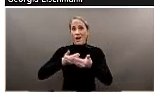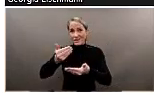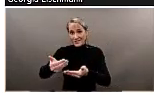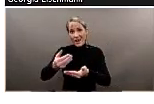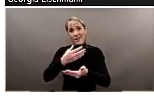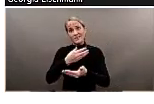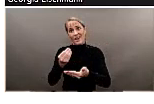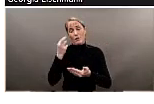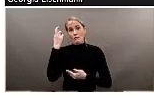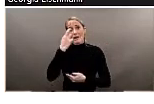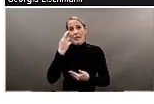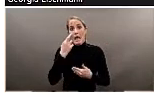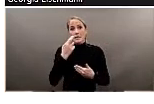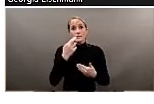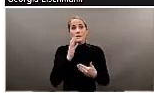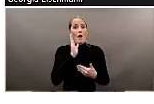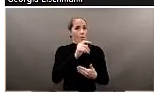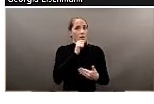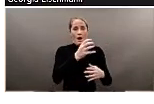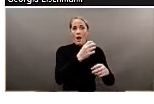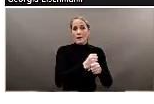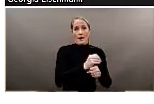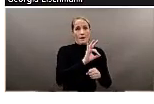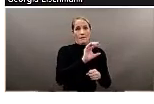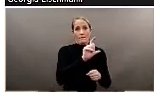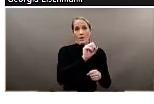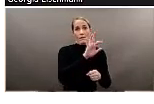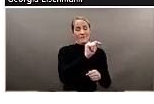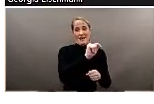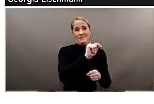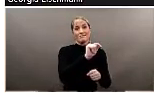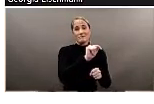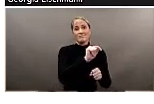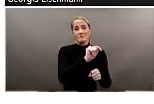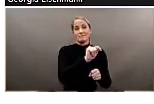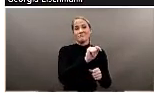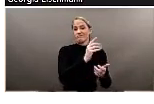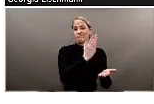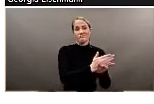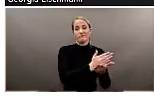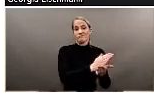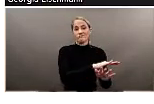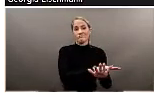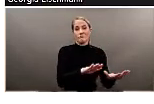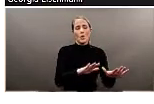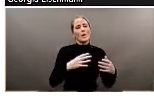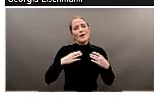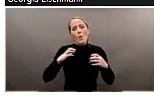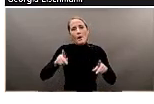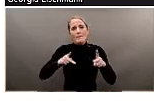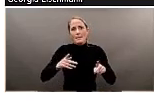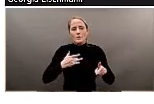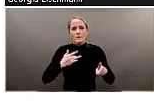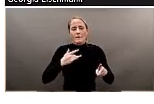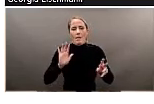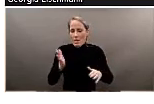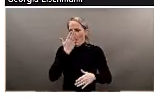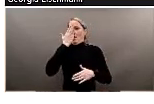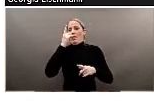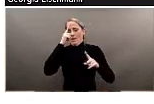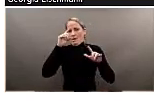understand, that they're going to need a new prescription for this controller medication. We just don't want anybody to be caught off